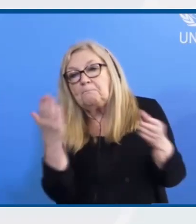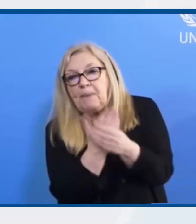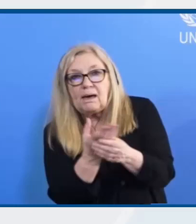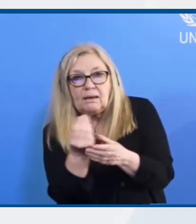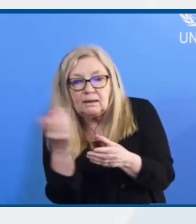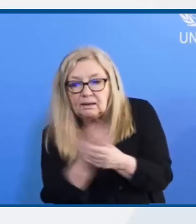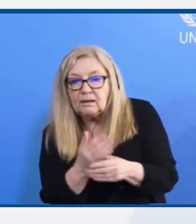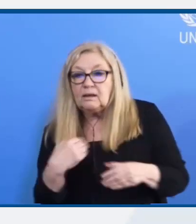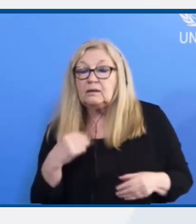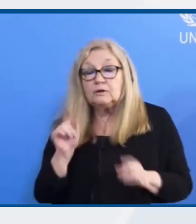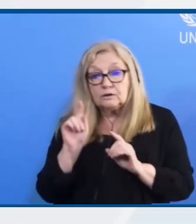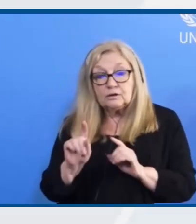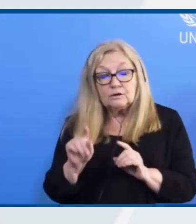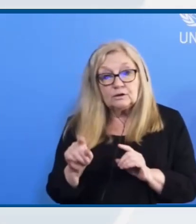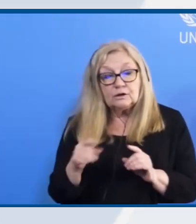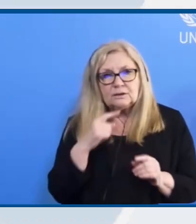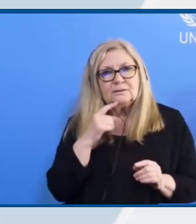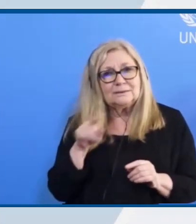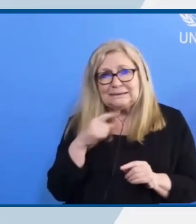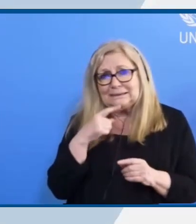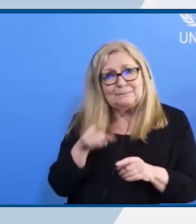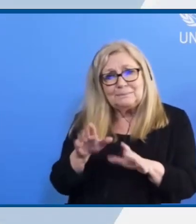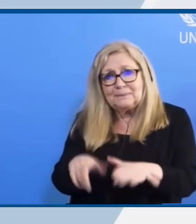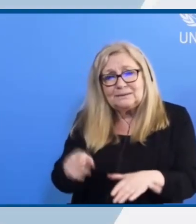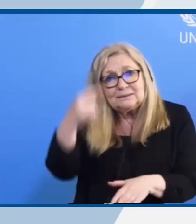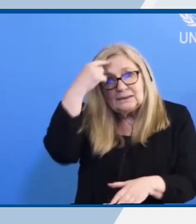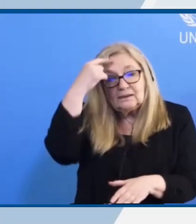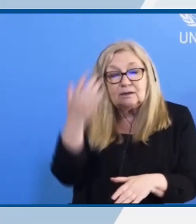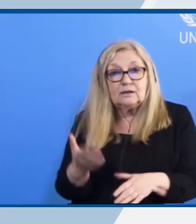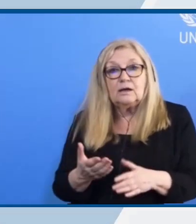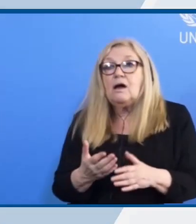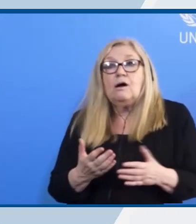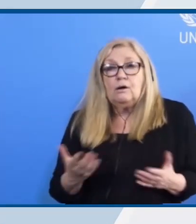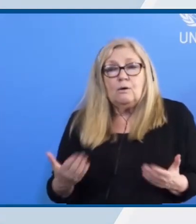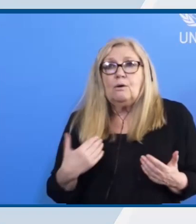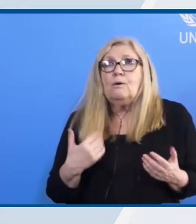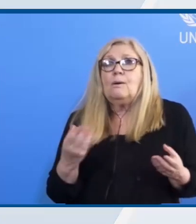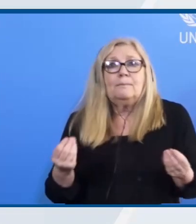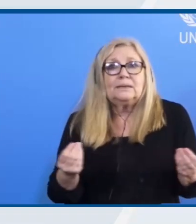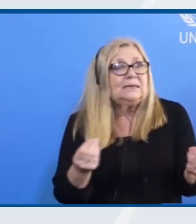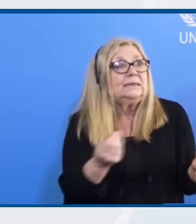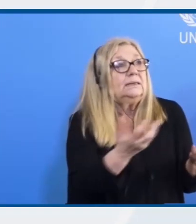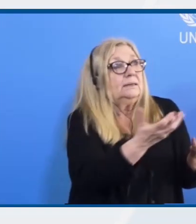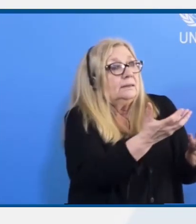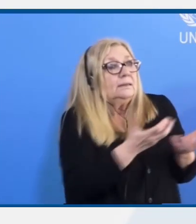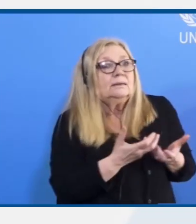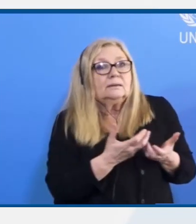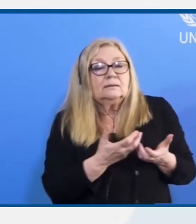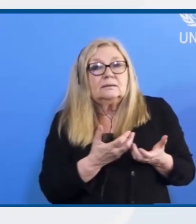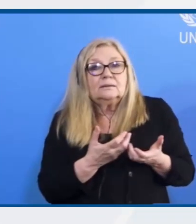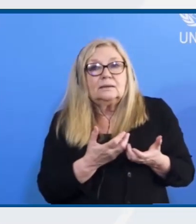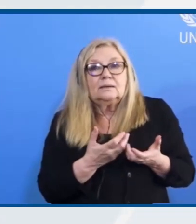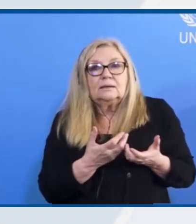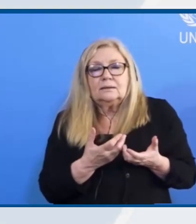So they have to think about this opportunity, how the money can be go to scale up